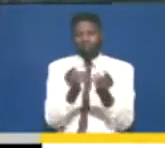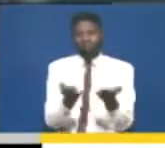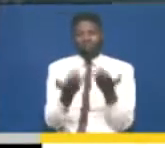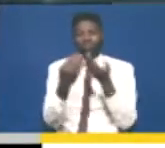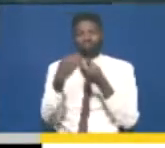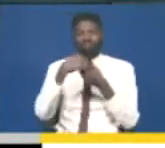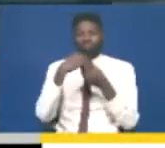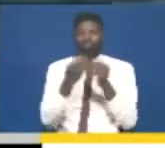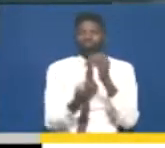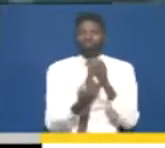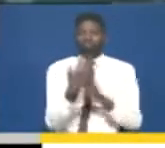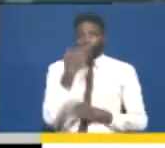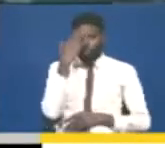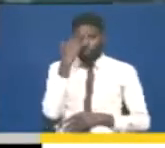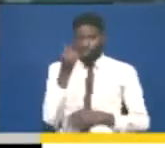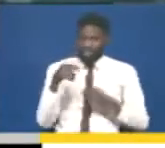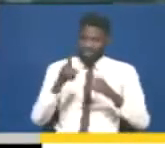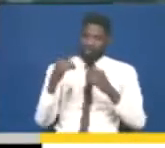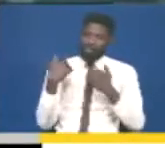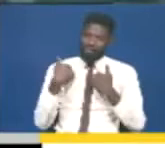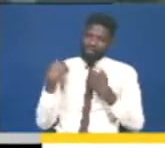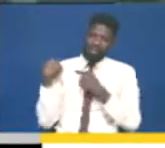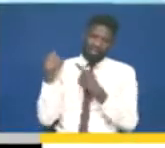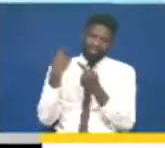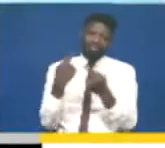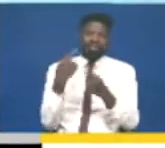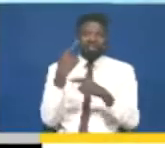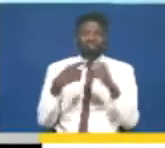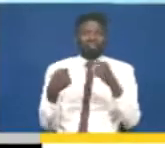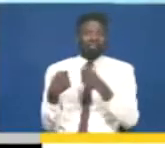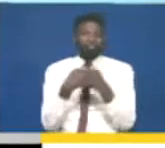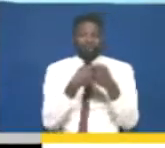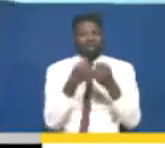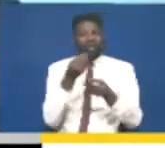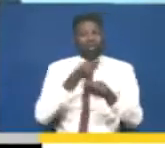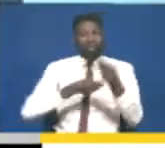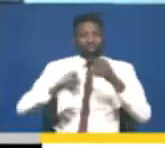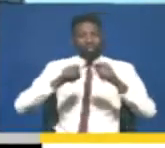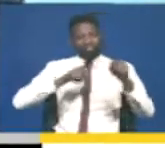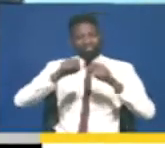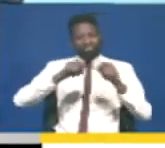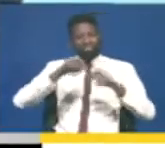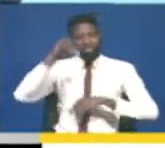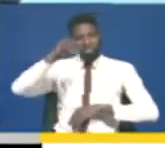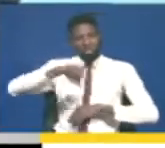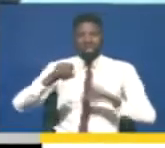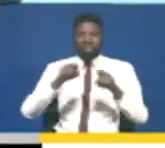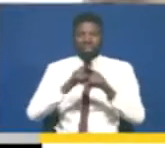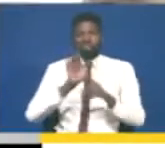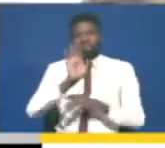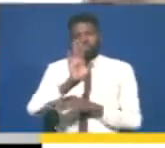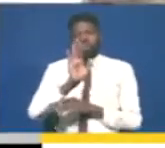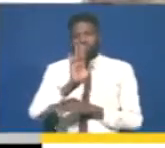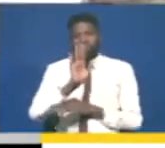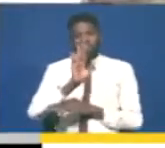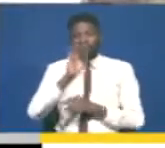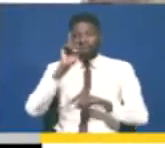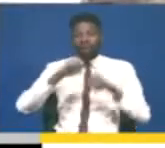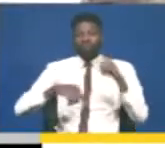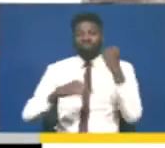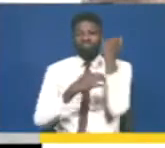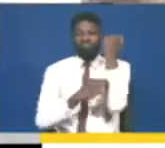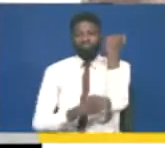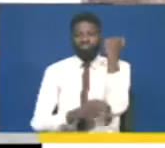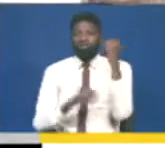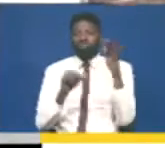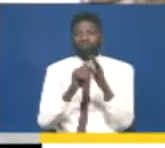country was dealing with years of economic mismanagement and its growth rates were too low to tackle poverty, inequality, and